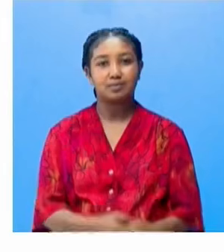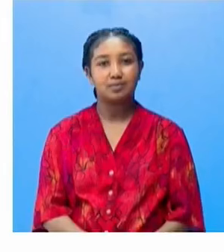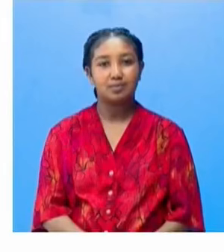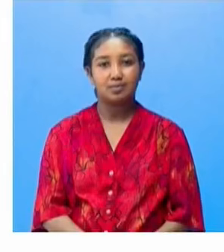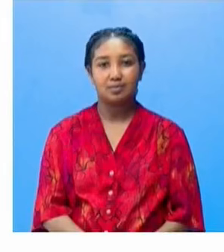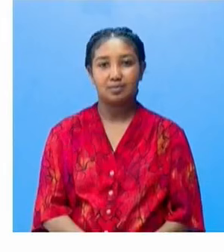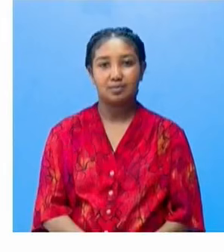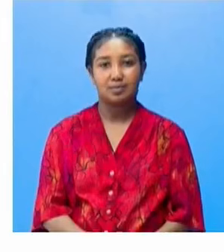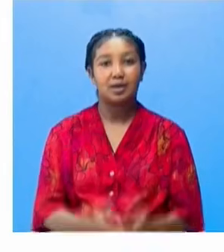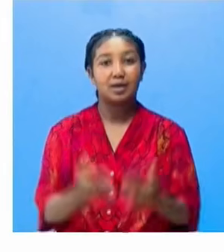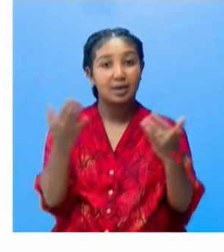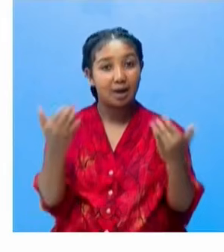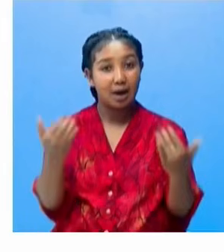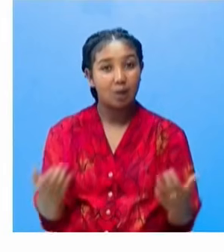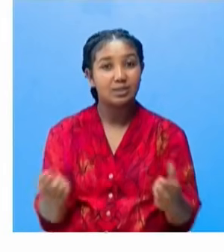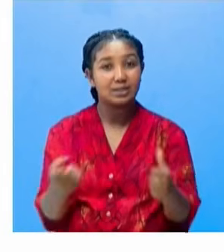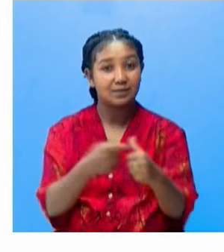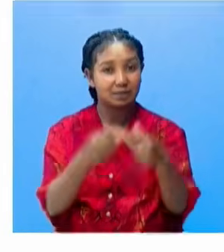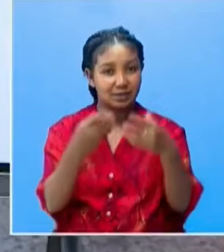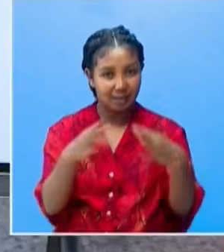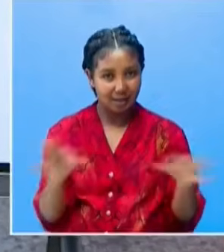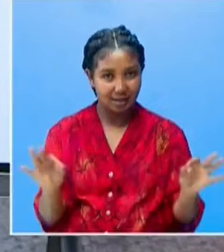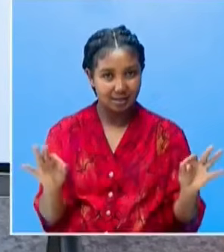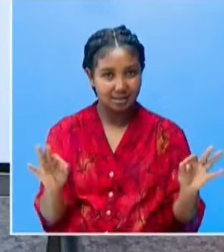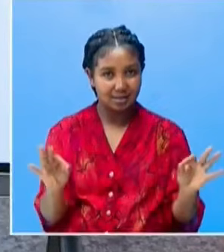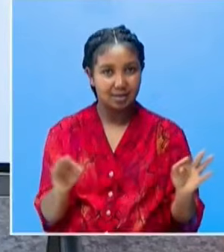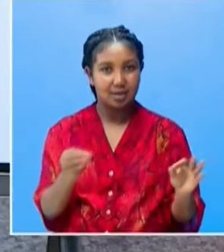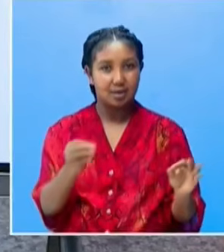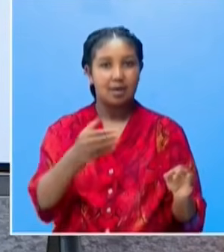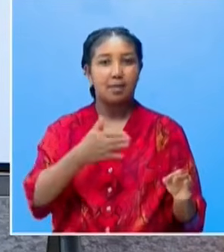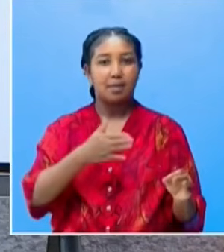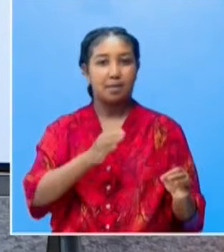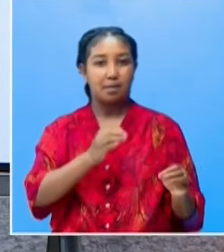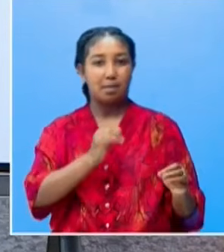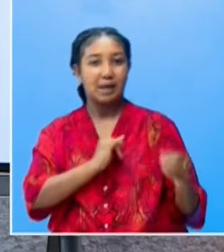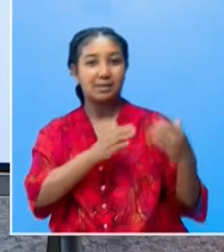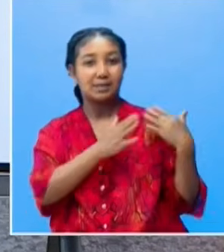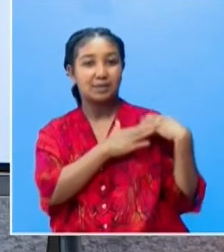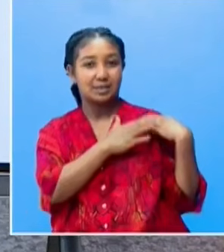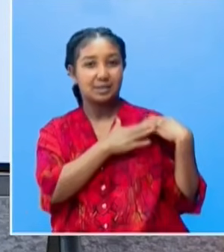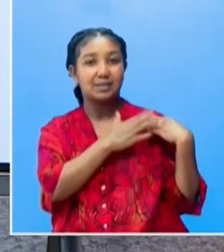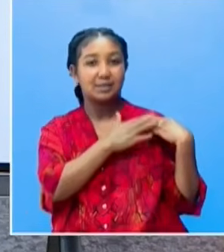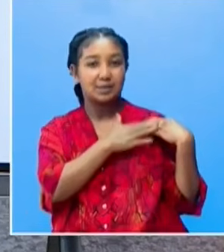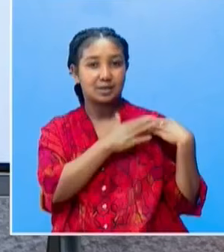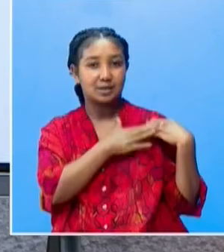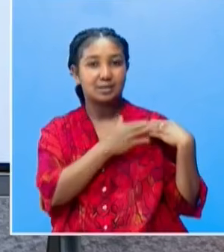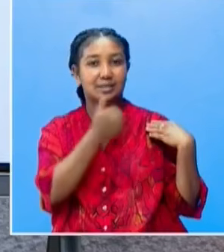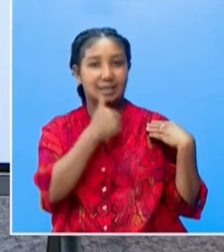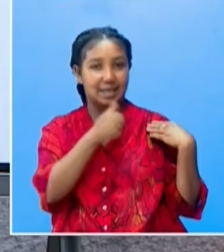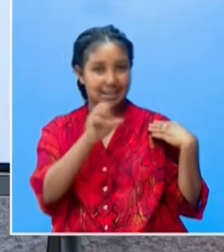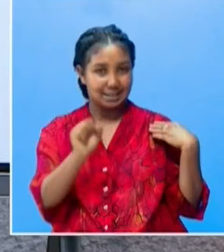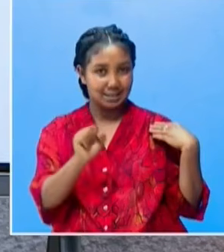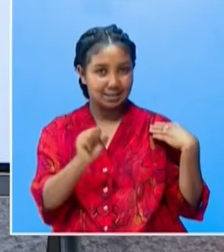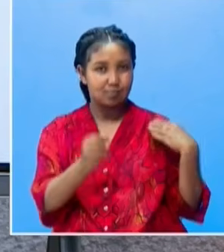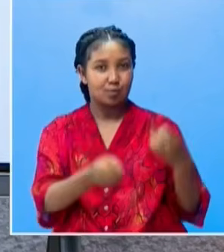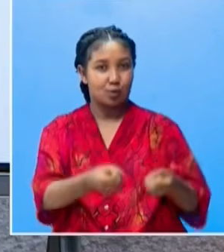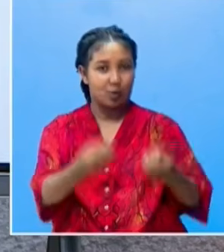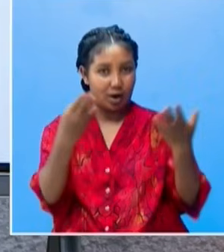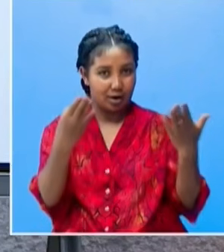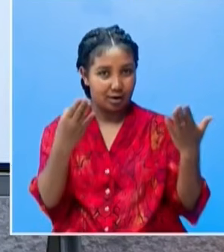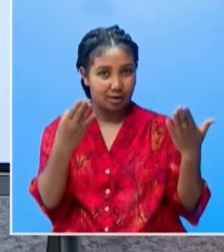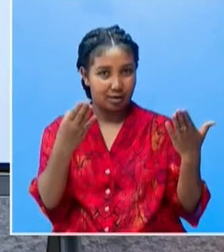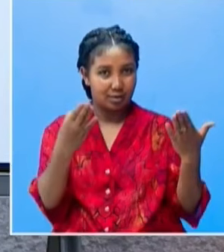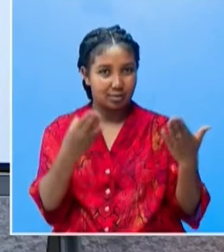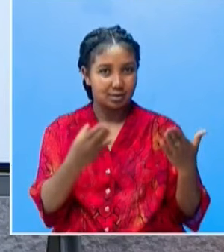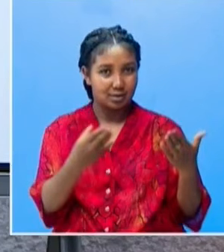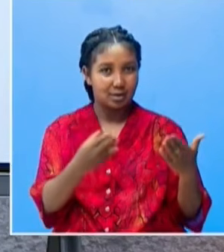okay? Now on the first sentence, my subject, yeah? Look, the girls, plural. That's why